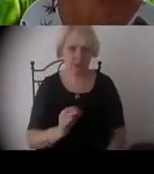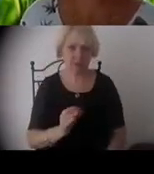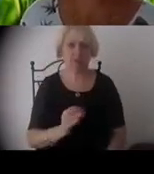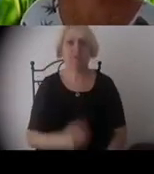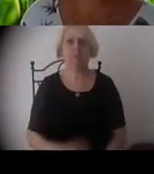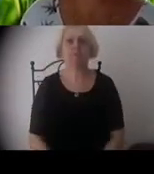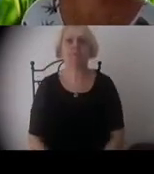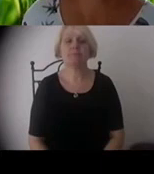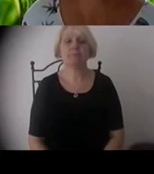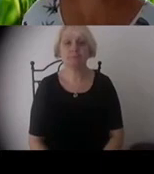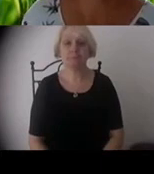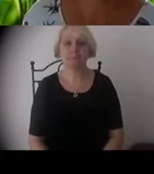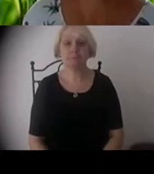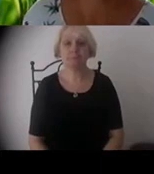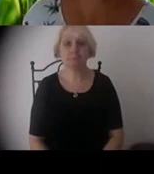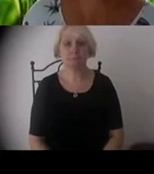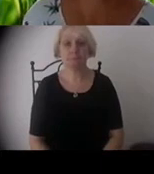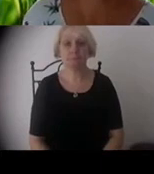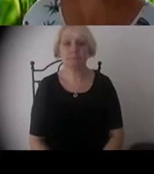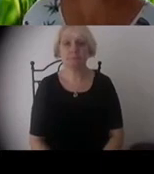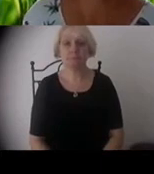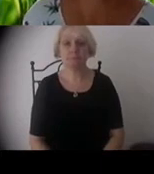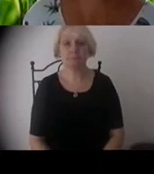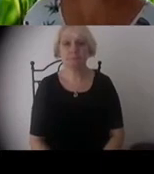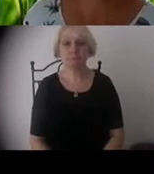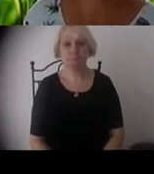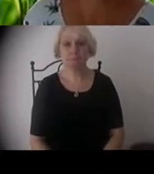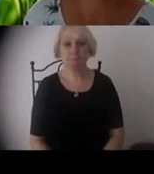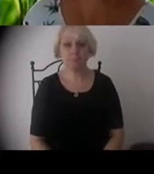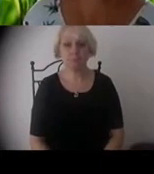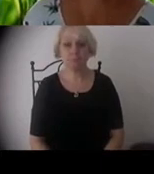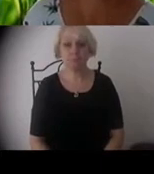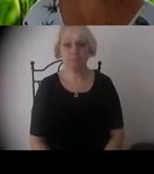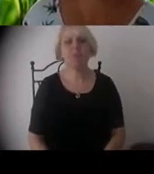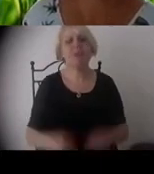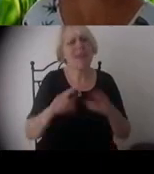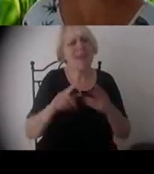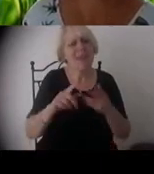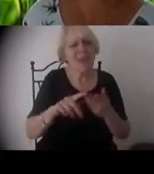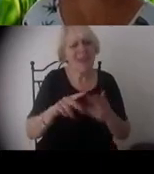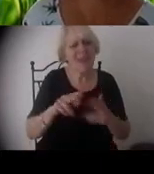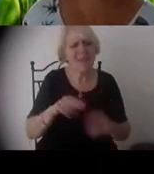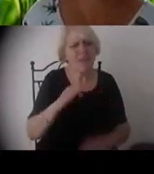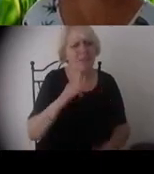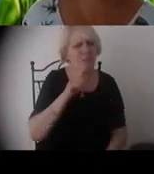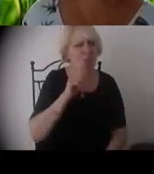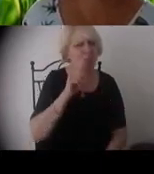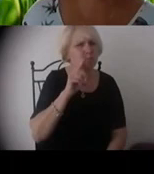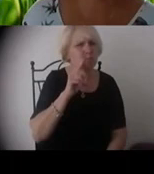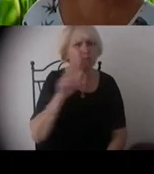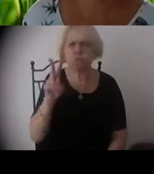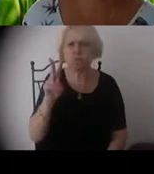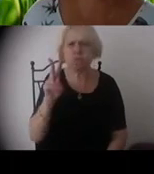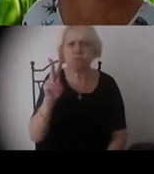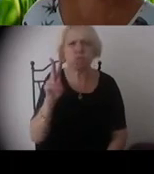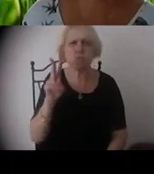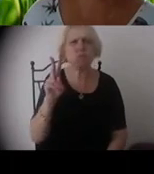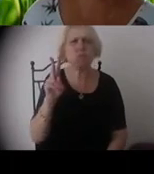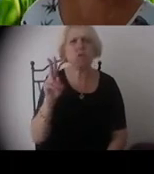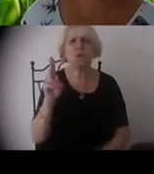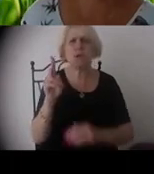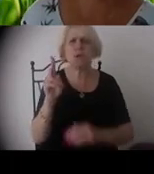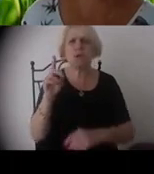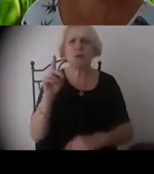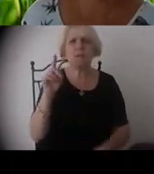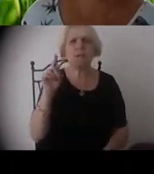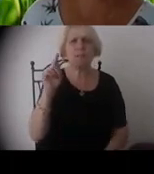other thing is, if you look to your right hand top screen, you'll see what it calls speaker view with